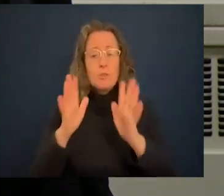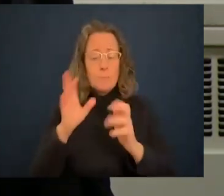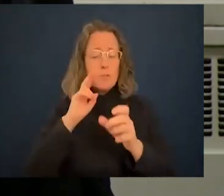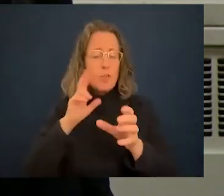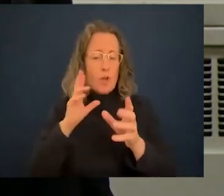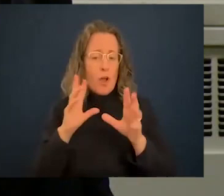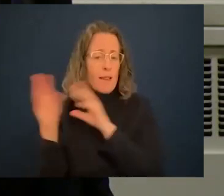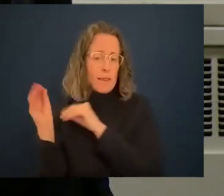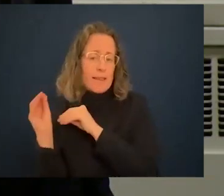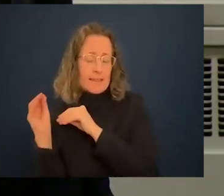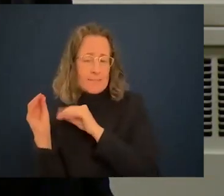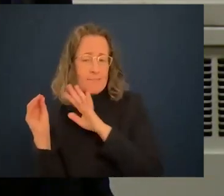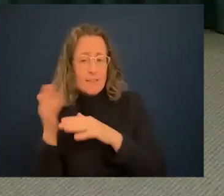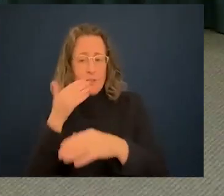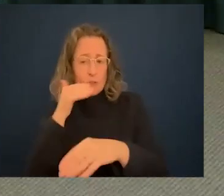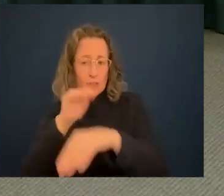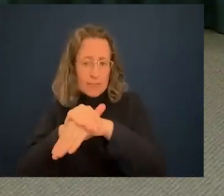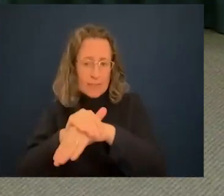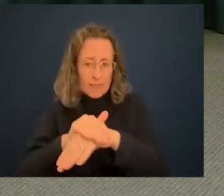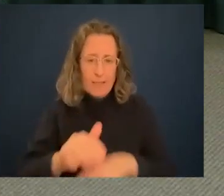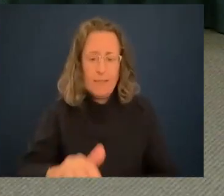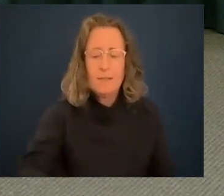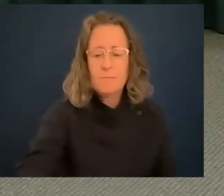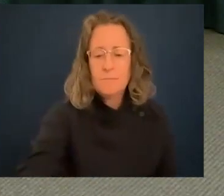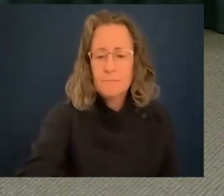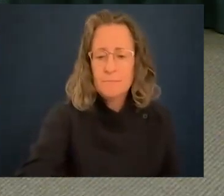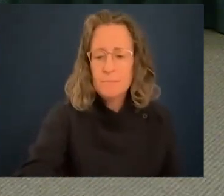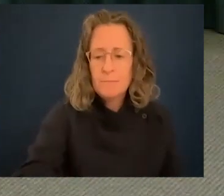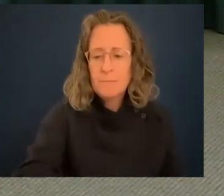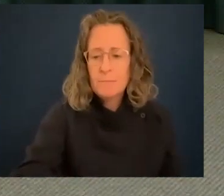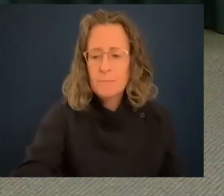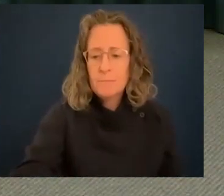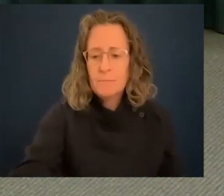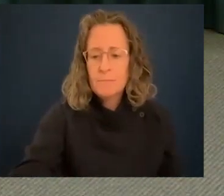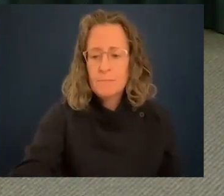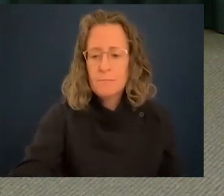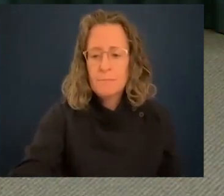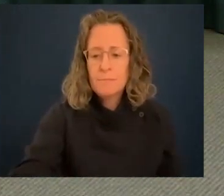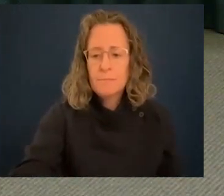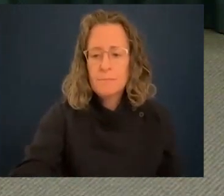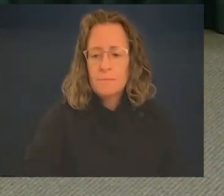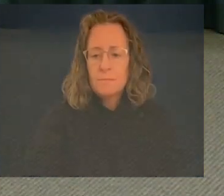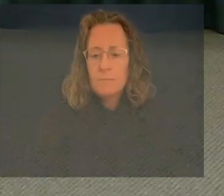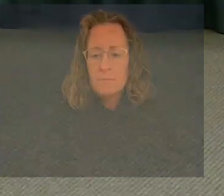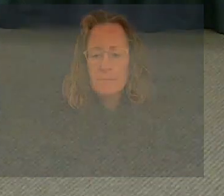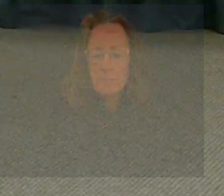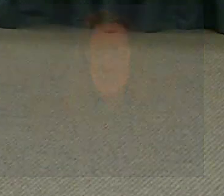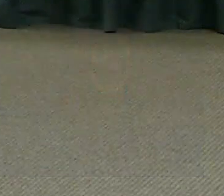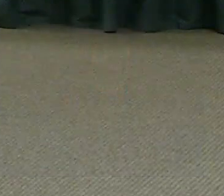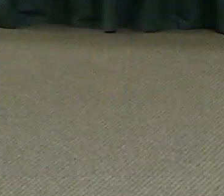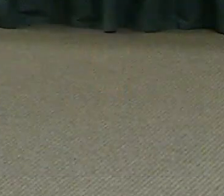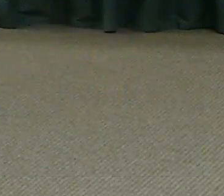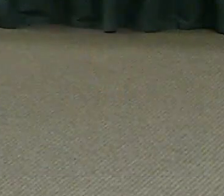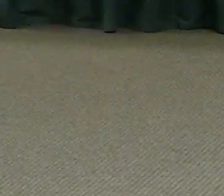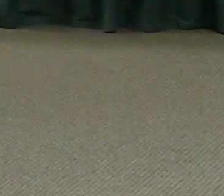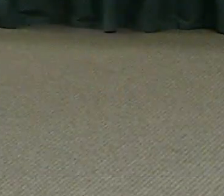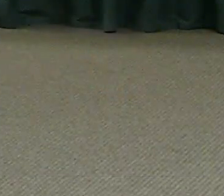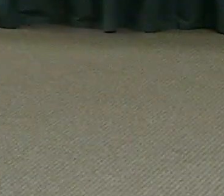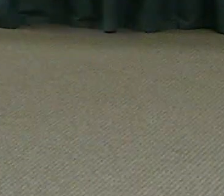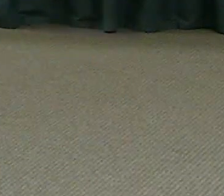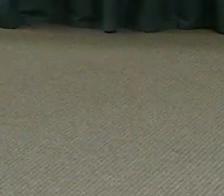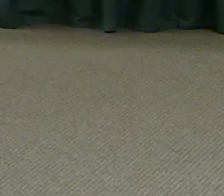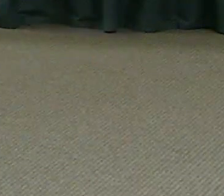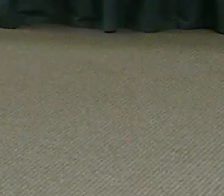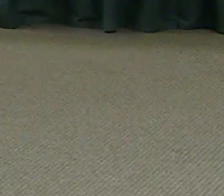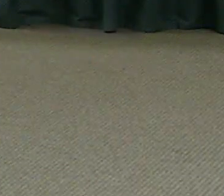a question um can this select board commit to sitting in this order at RTM so that we kind of go down the line